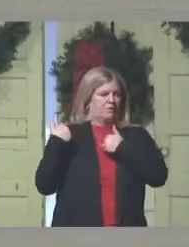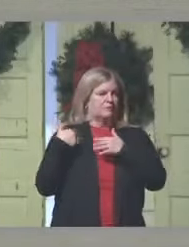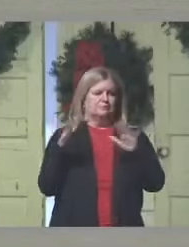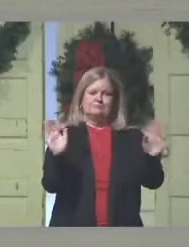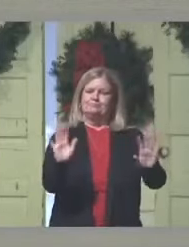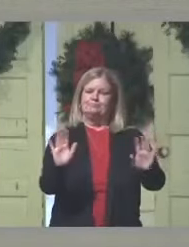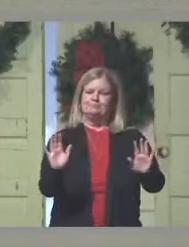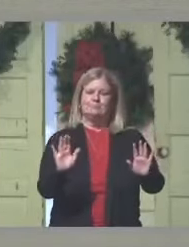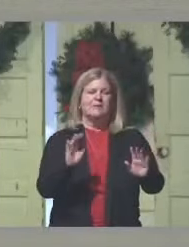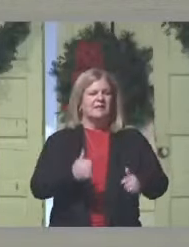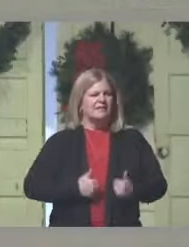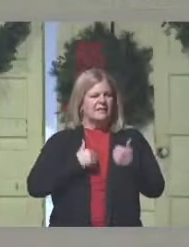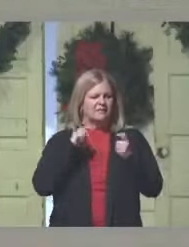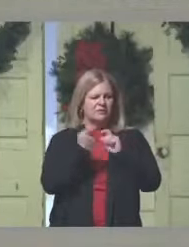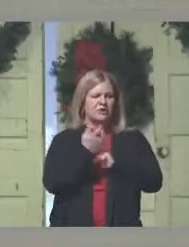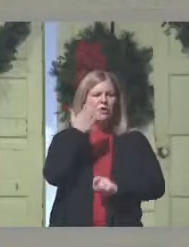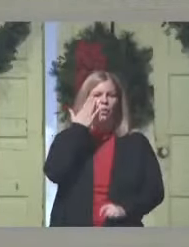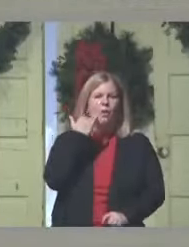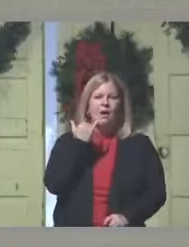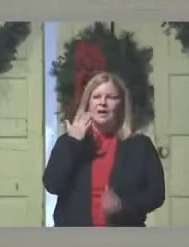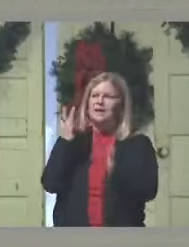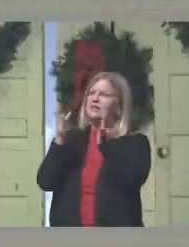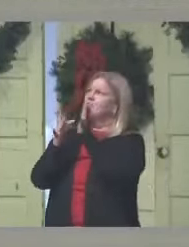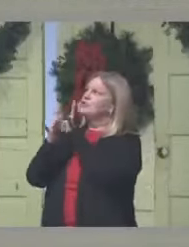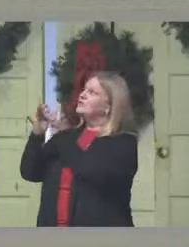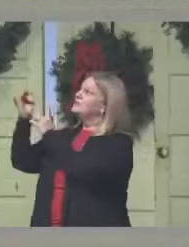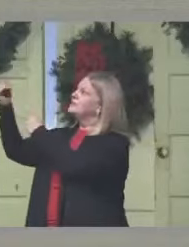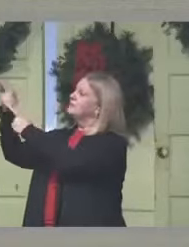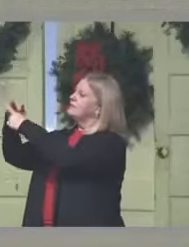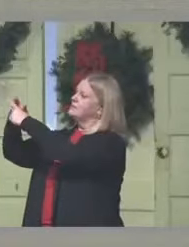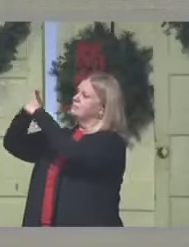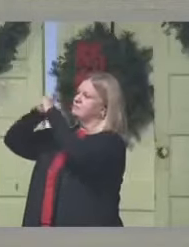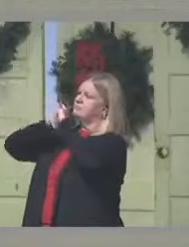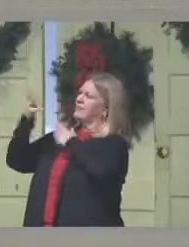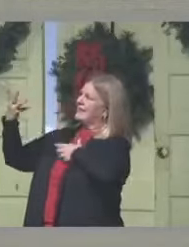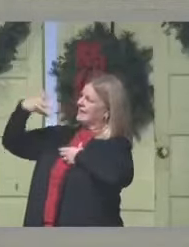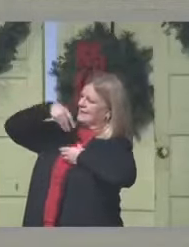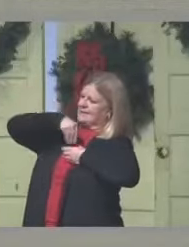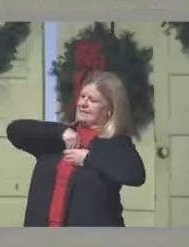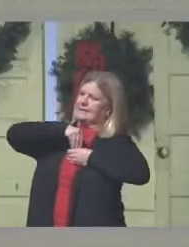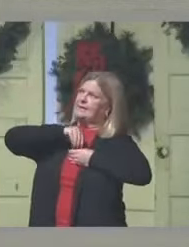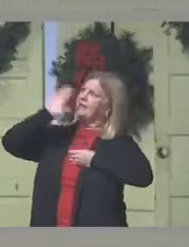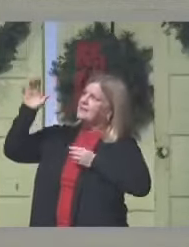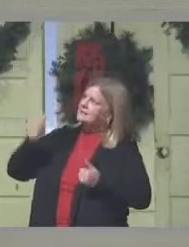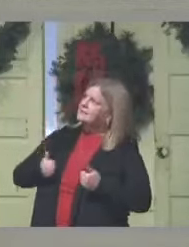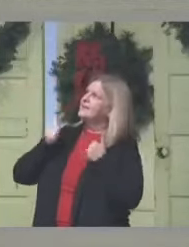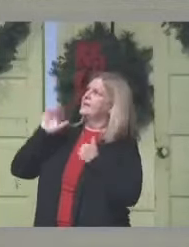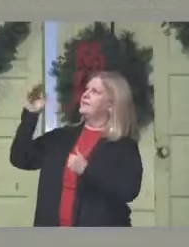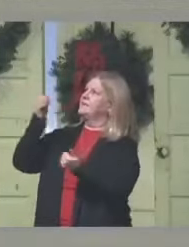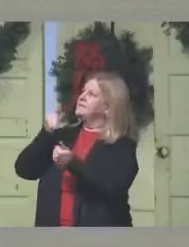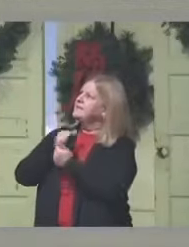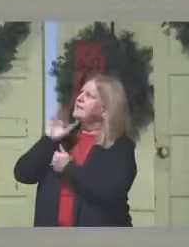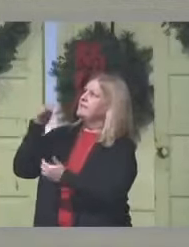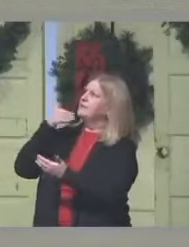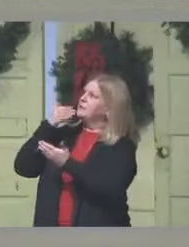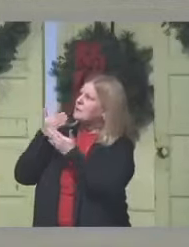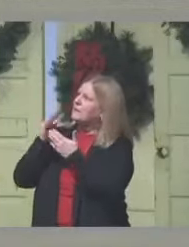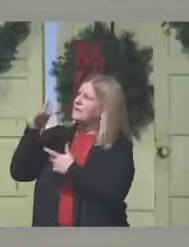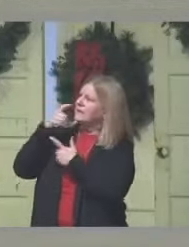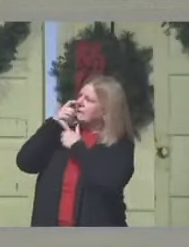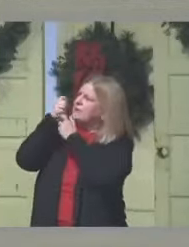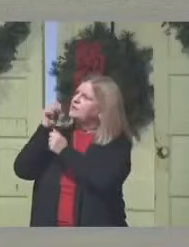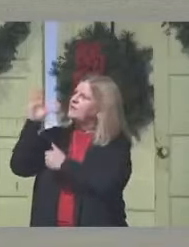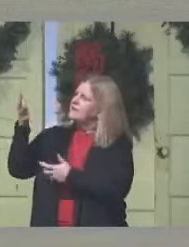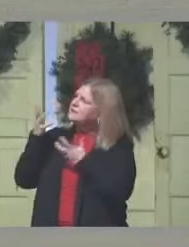life changed because Christ Jesus came to live in you, giving you his life, his love, his goodness, his interests,